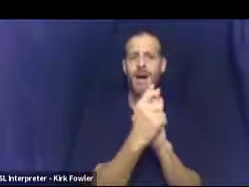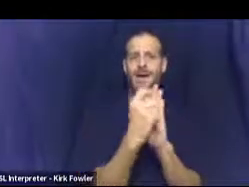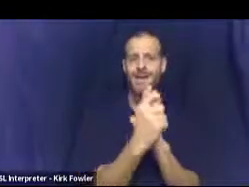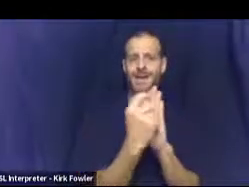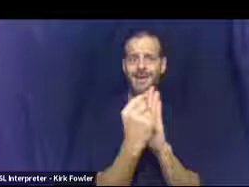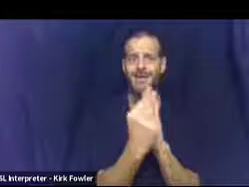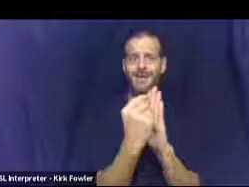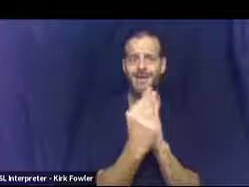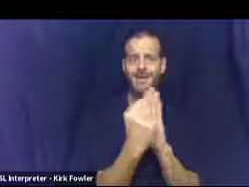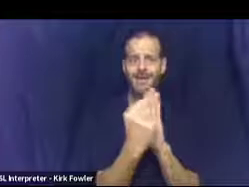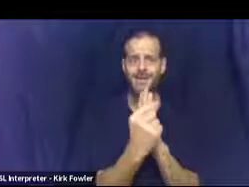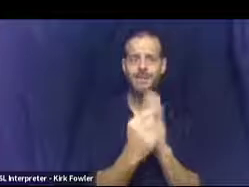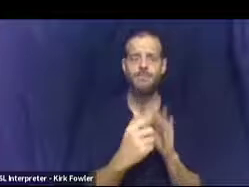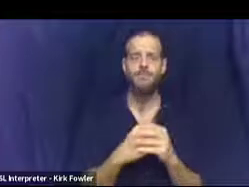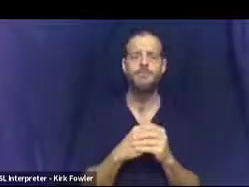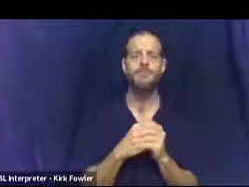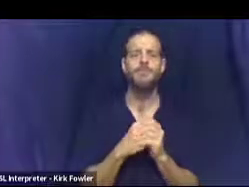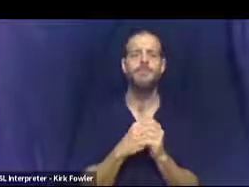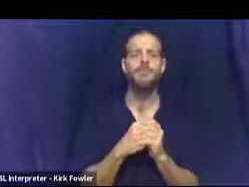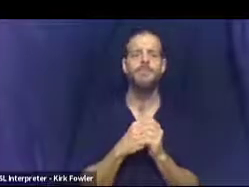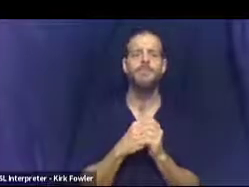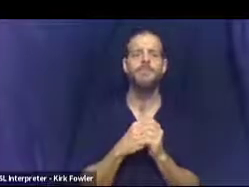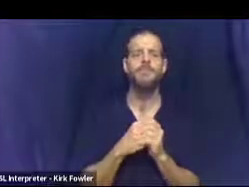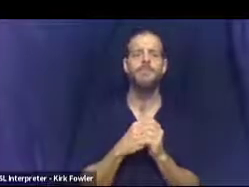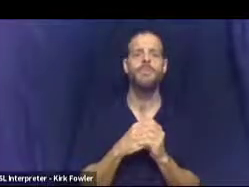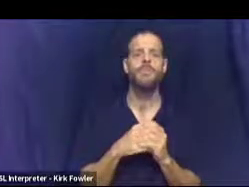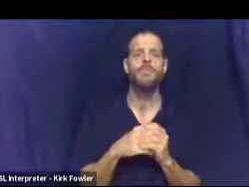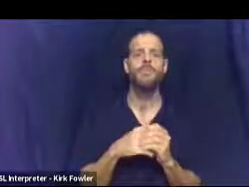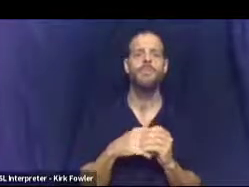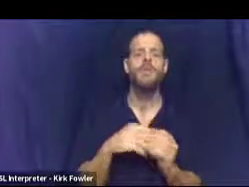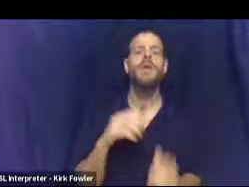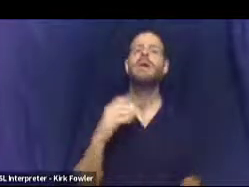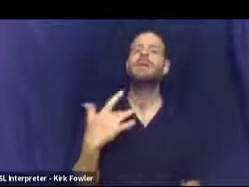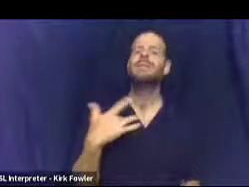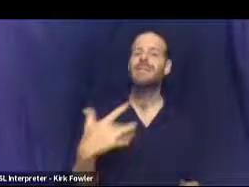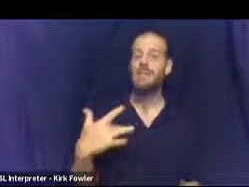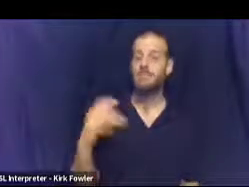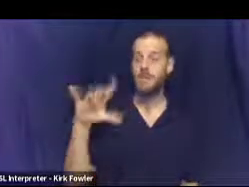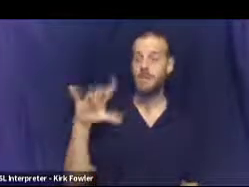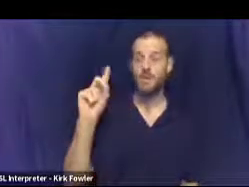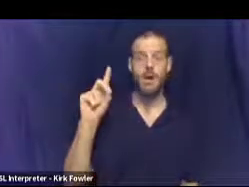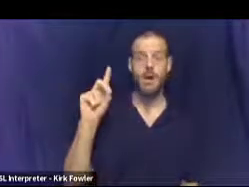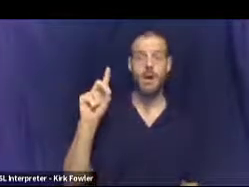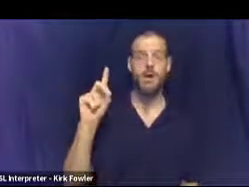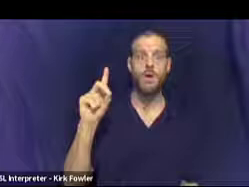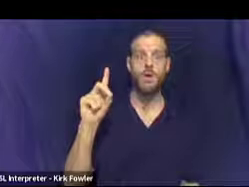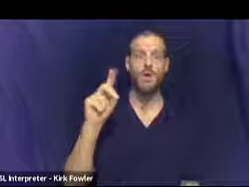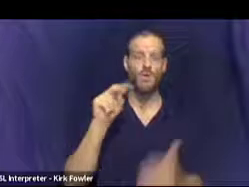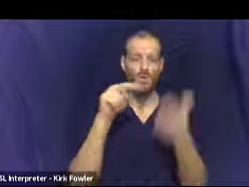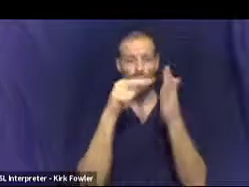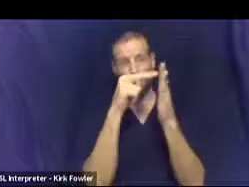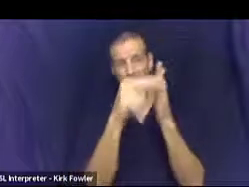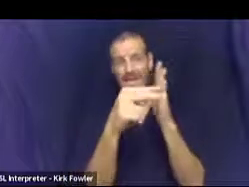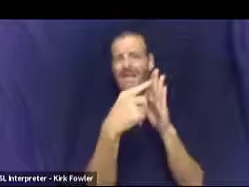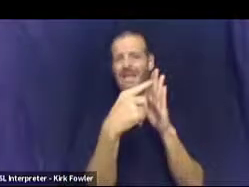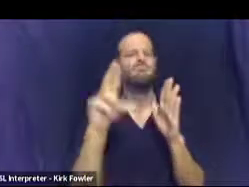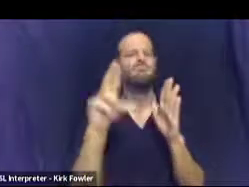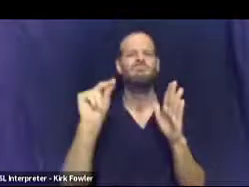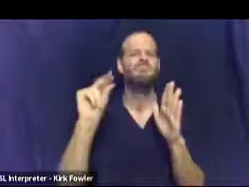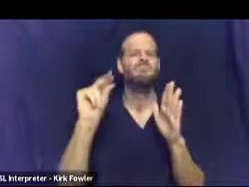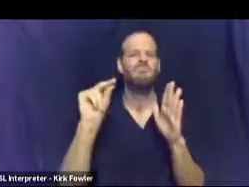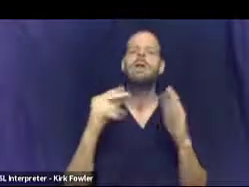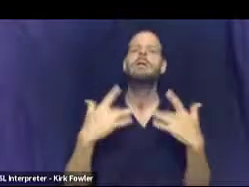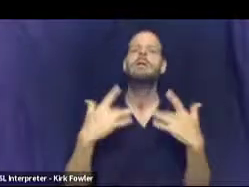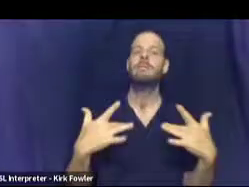typically not for the child using the system, but it's for consistent language for the team. So it's making sure that everybody that